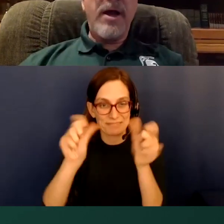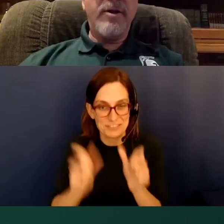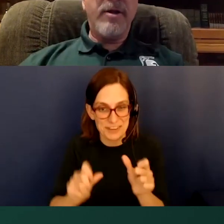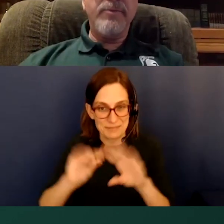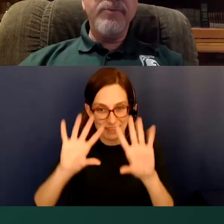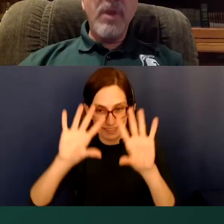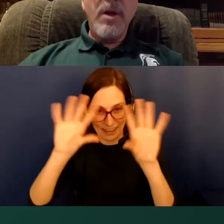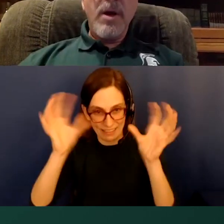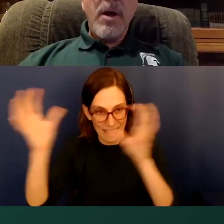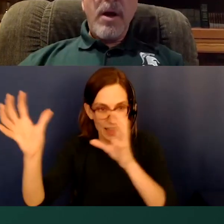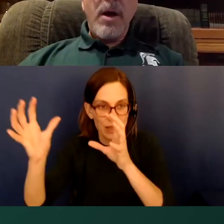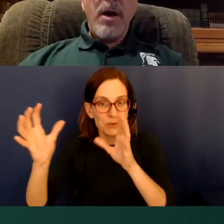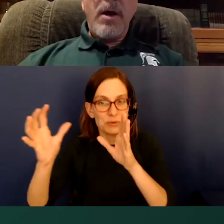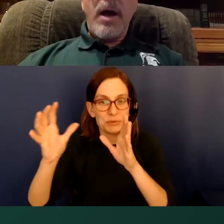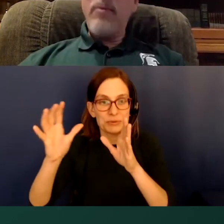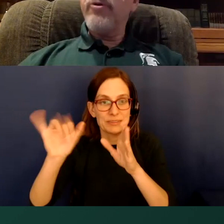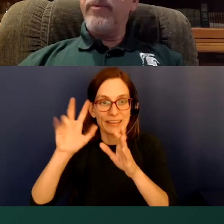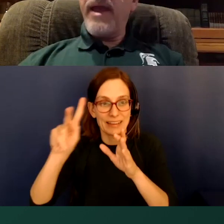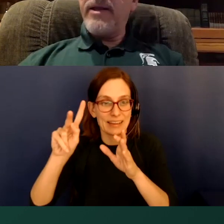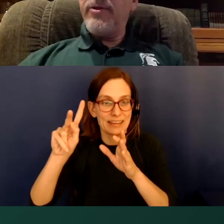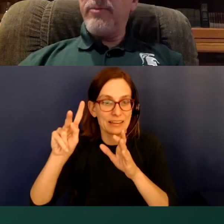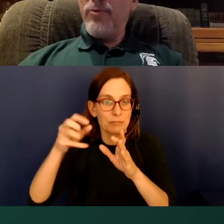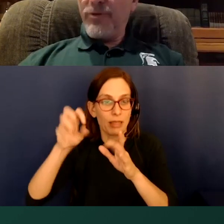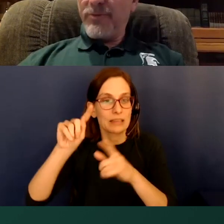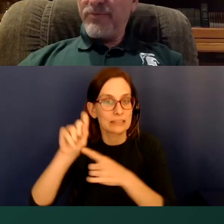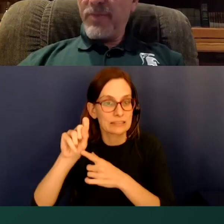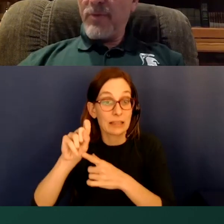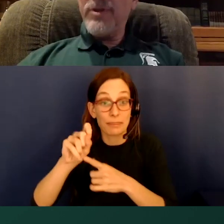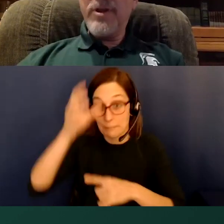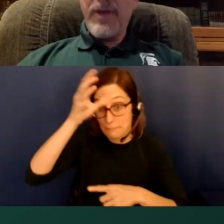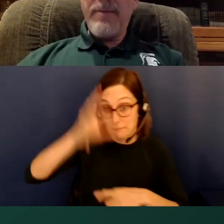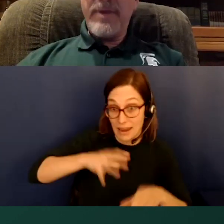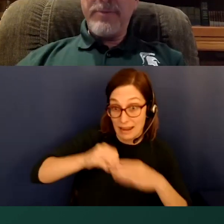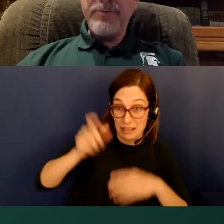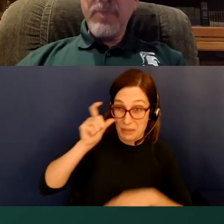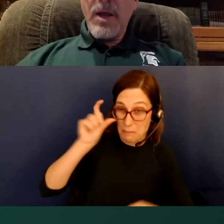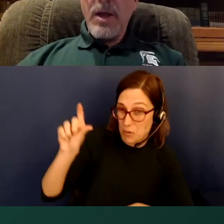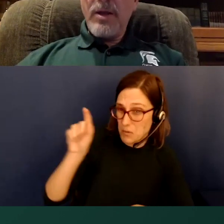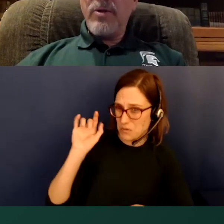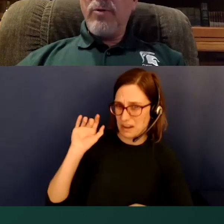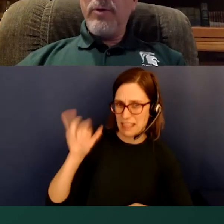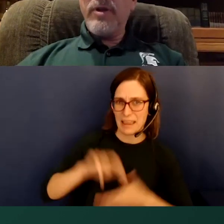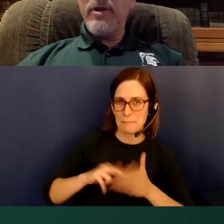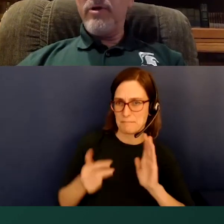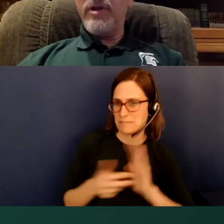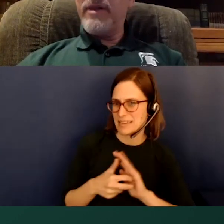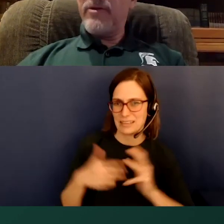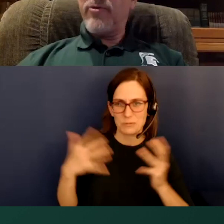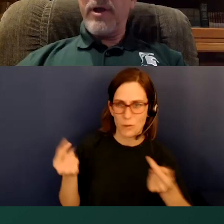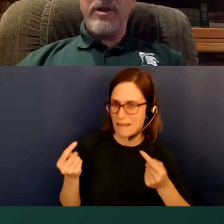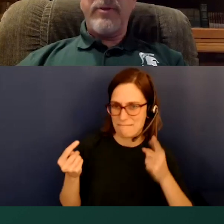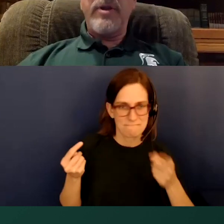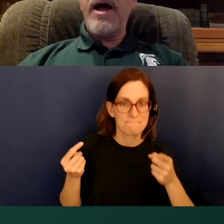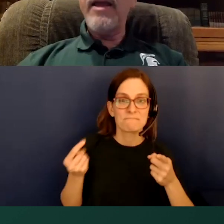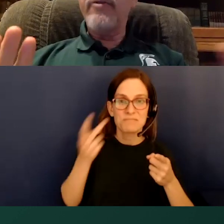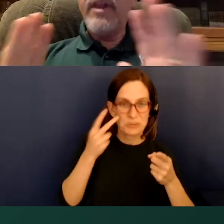ink blots. How about the man in the moon? What does that mean? So this, you see a lot of